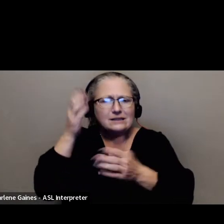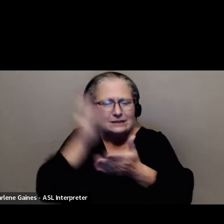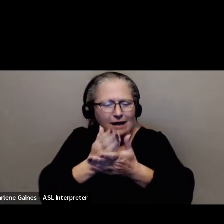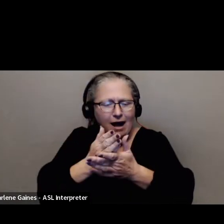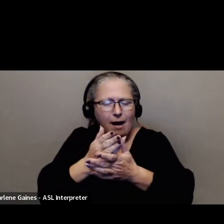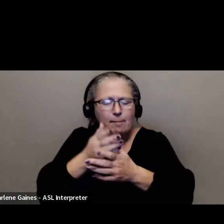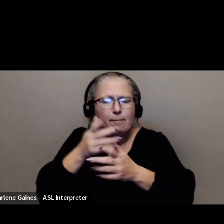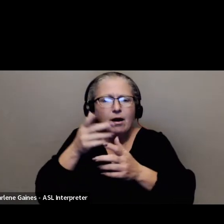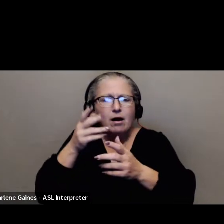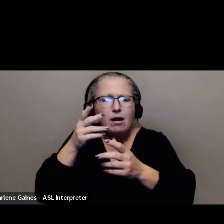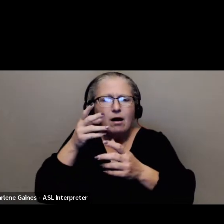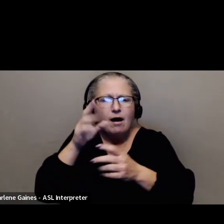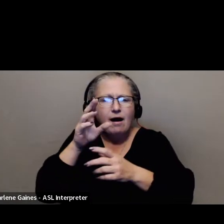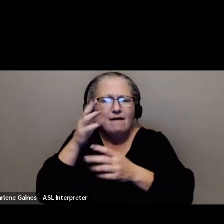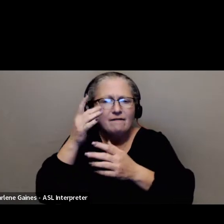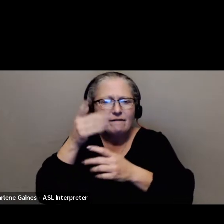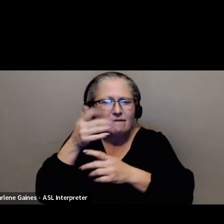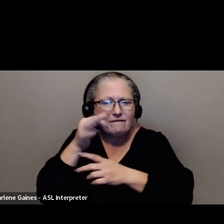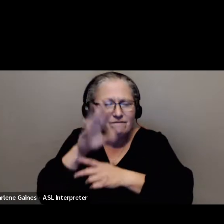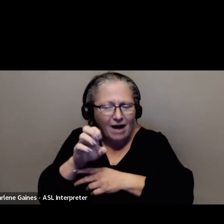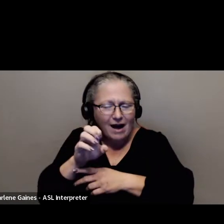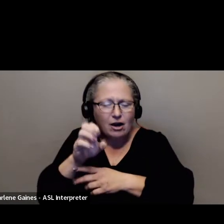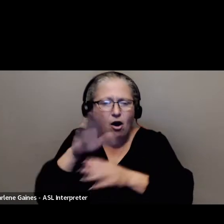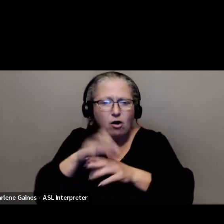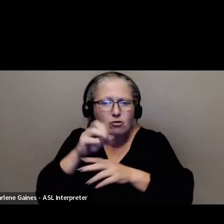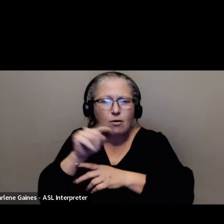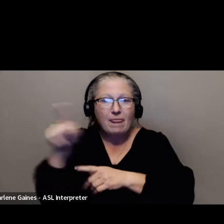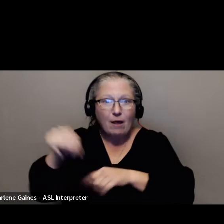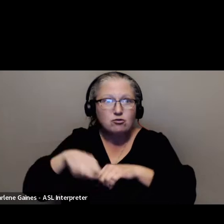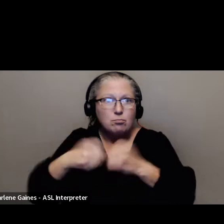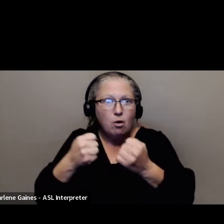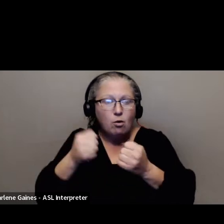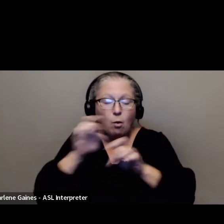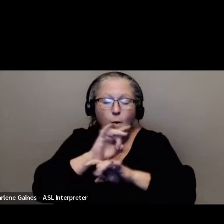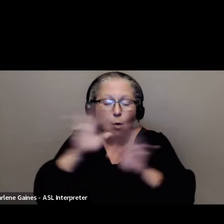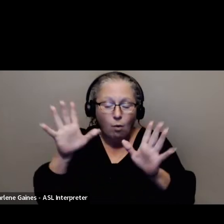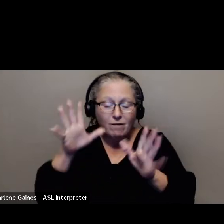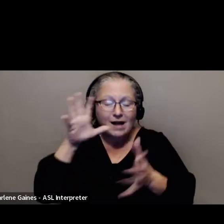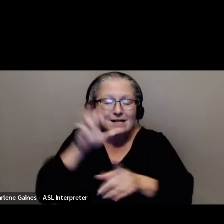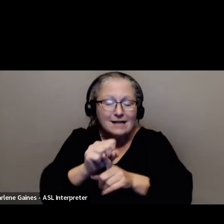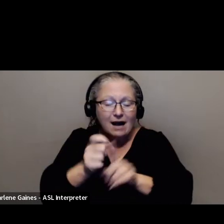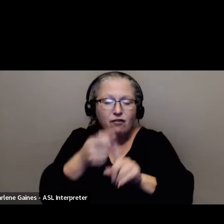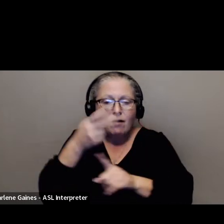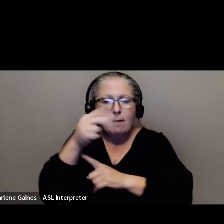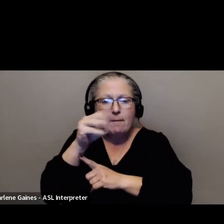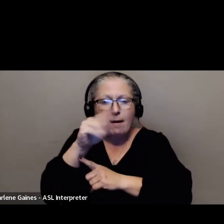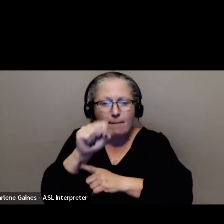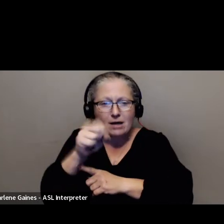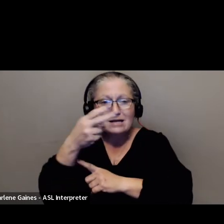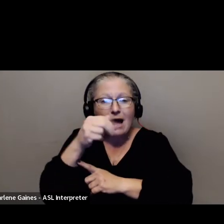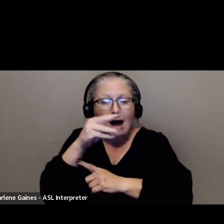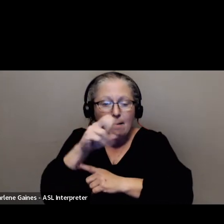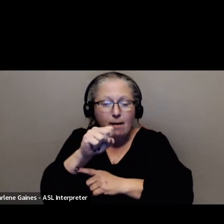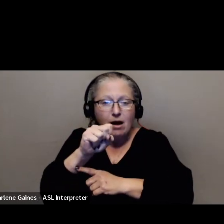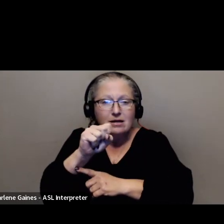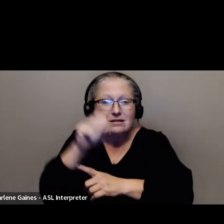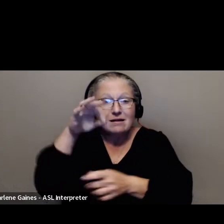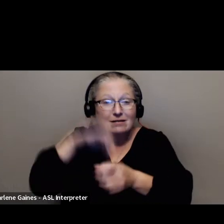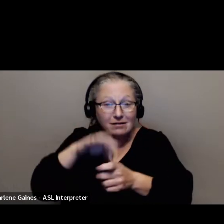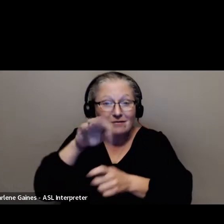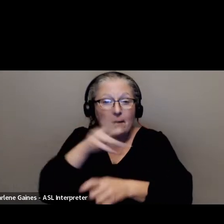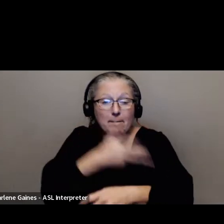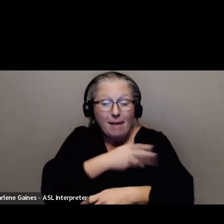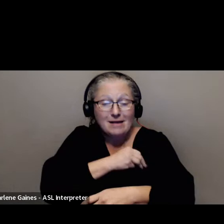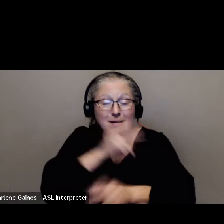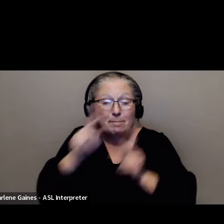I grant you. That was broken by the horrific attacks by Hamas. Hamas was elected by the Palestinian